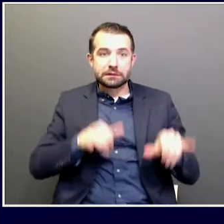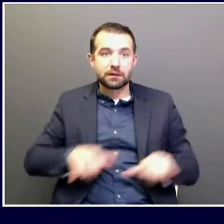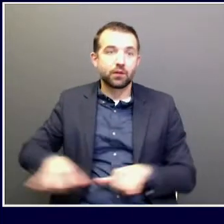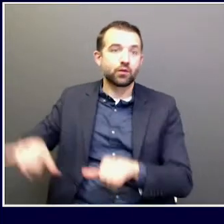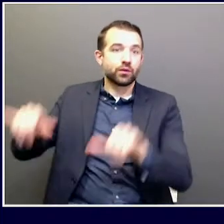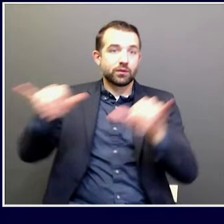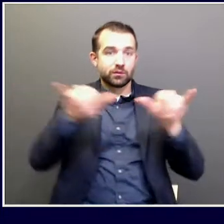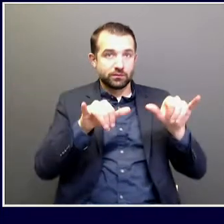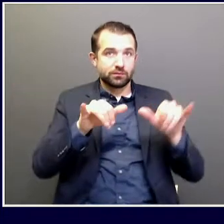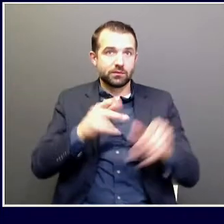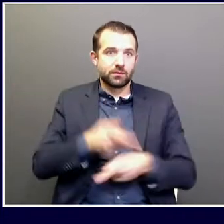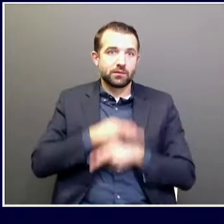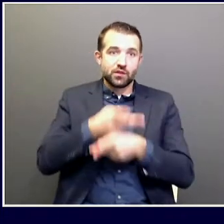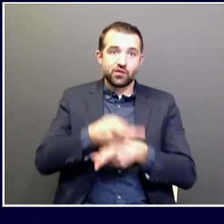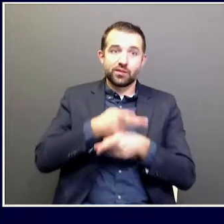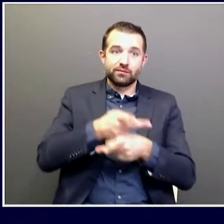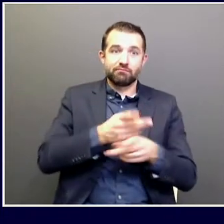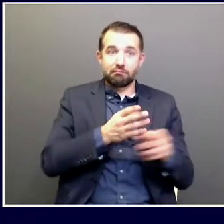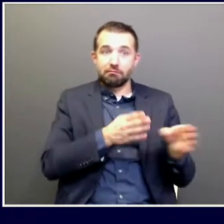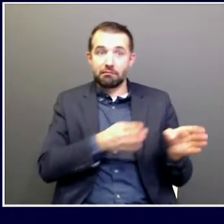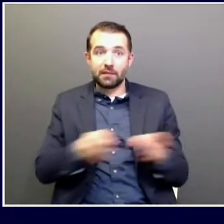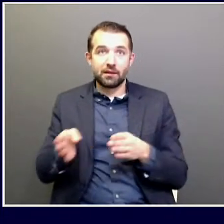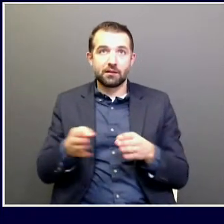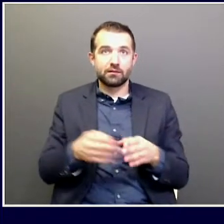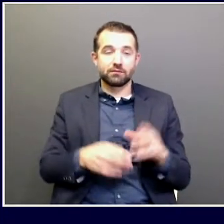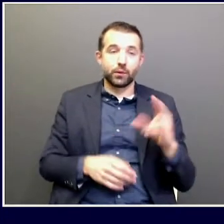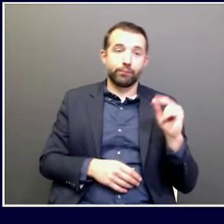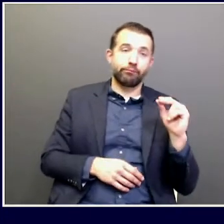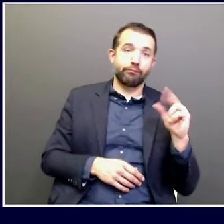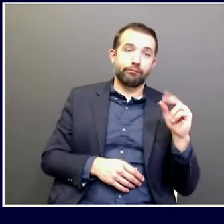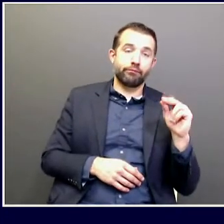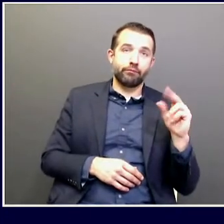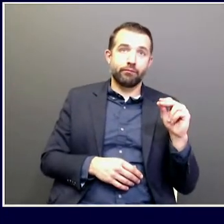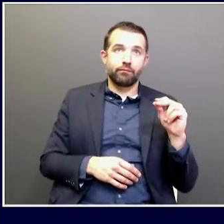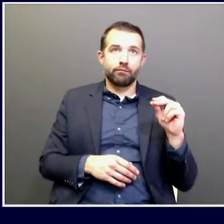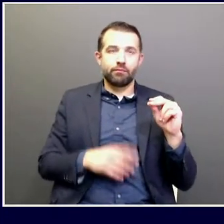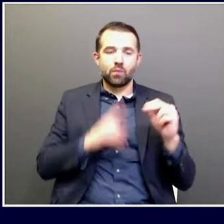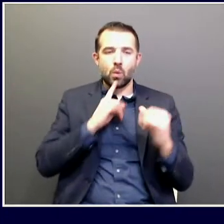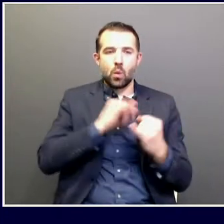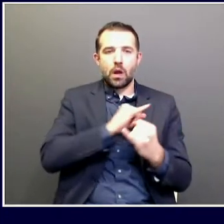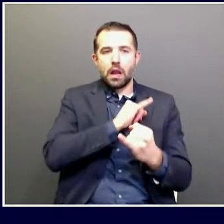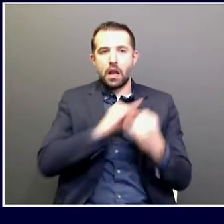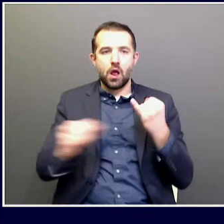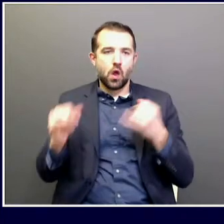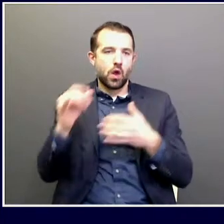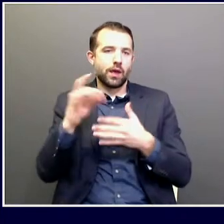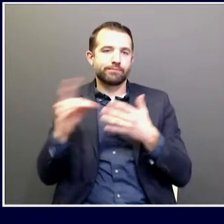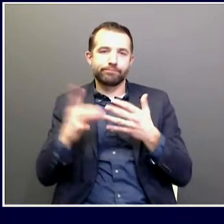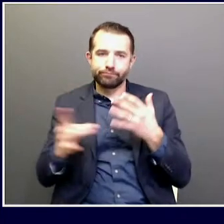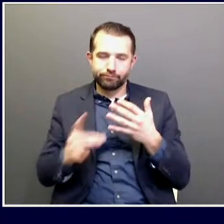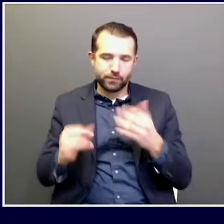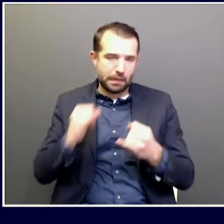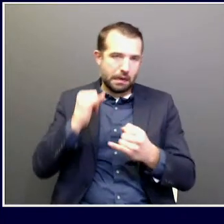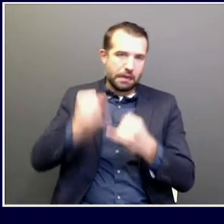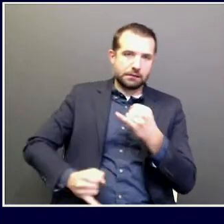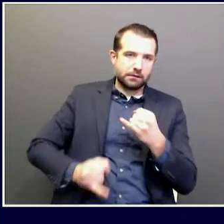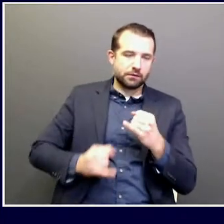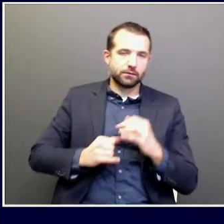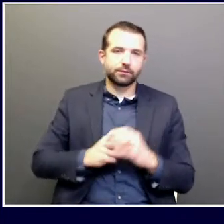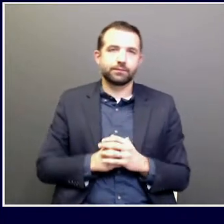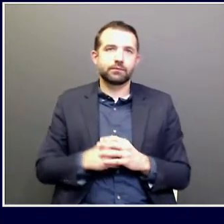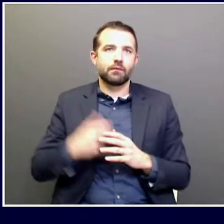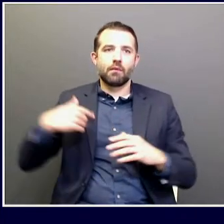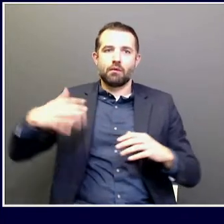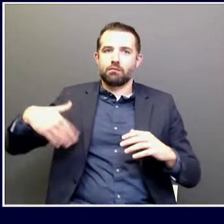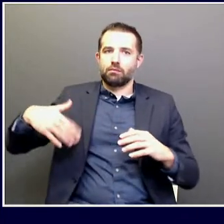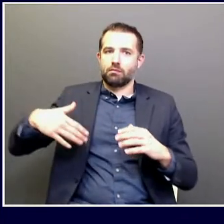I'll begin by saying not at this point. That is a last resort. We are not yet at last resort. We continue to